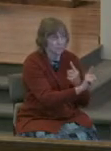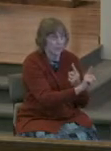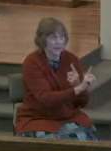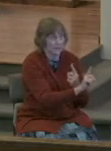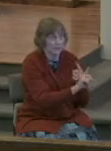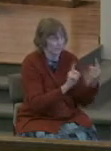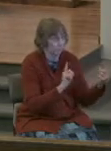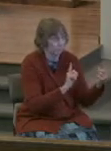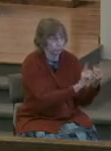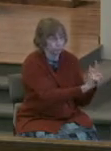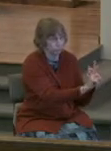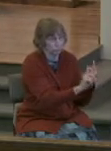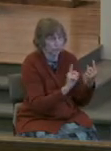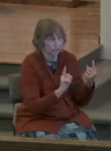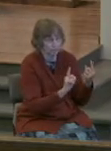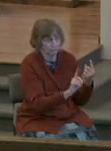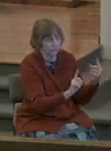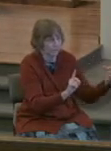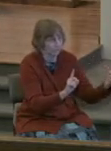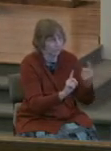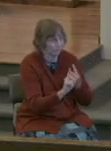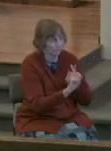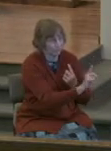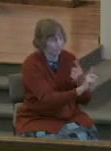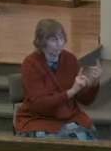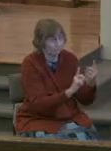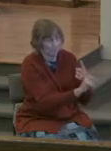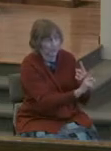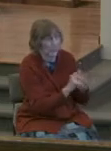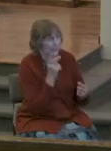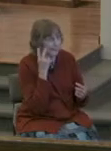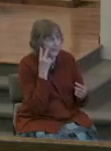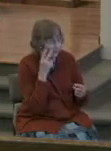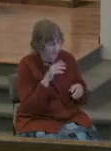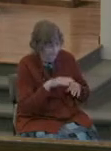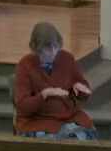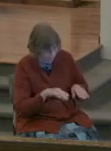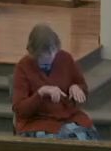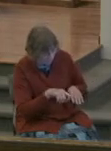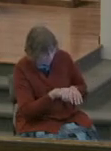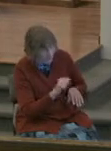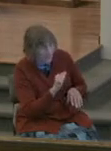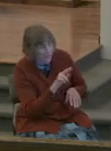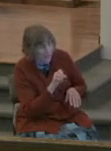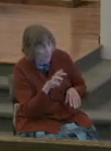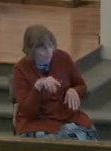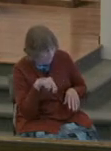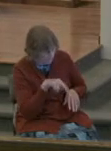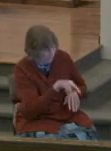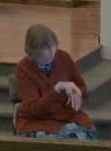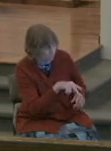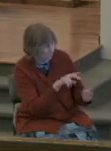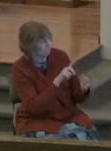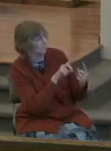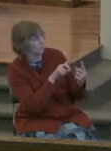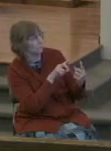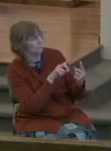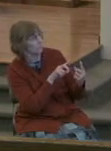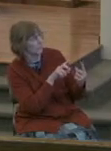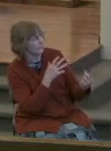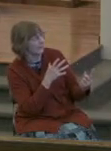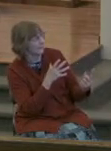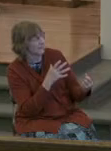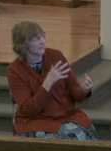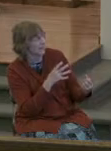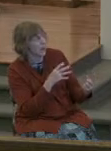used to that. But I'd be heading down the wrong way, and I wouldn't pay attention to the floor, and I'm going down the wrong way, and everybody's facing me, and they're giving me dirty looks, right?